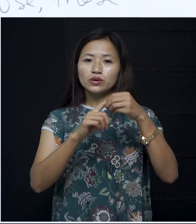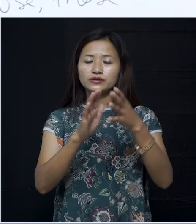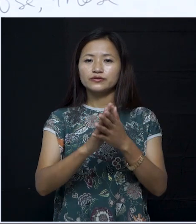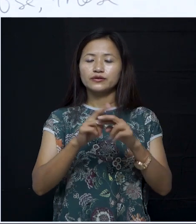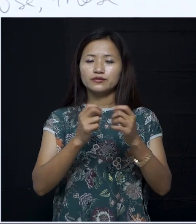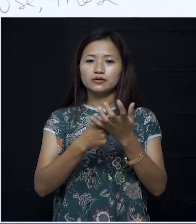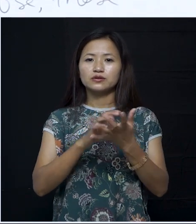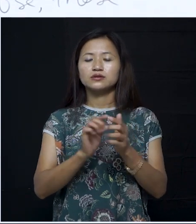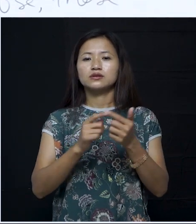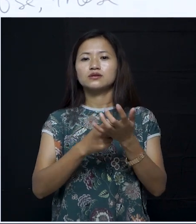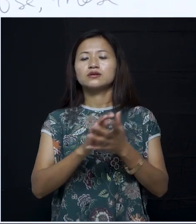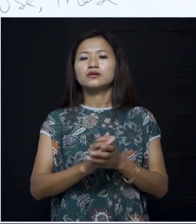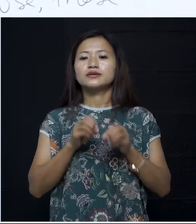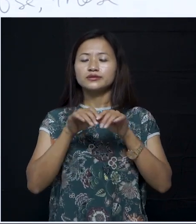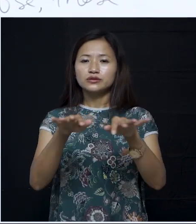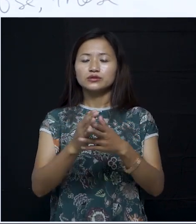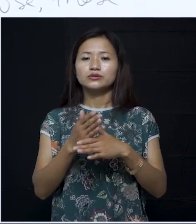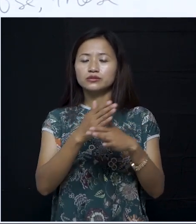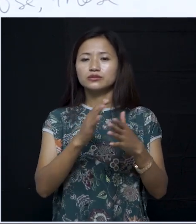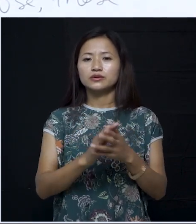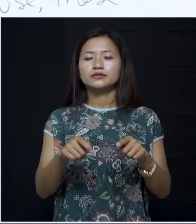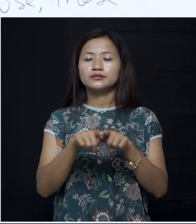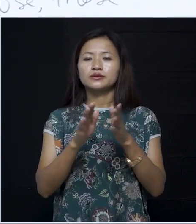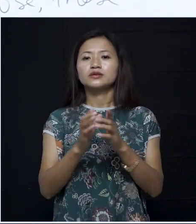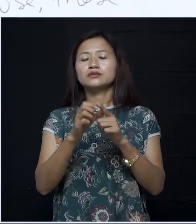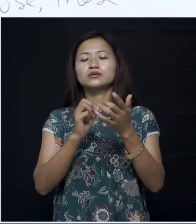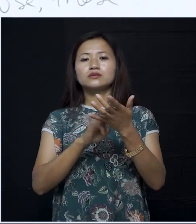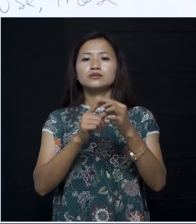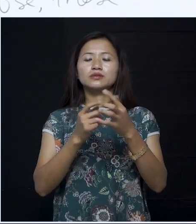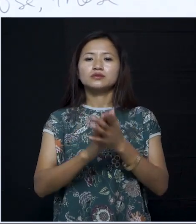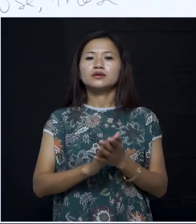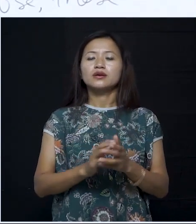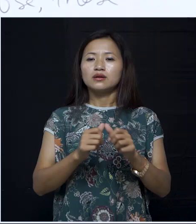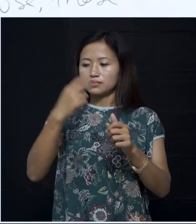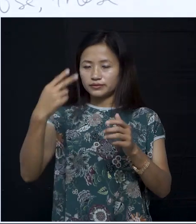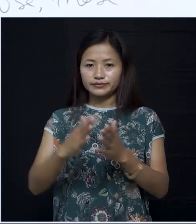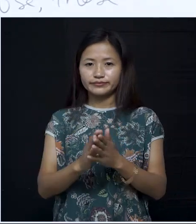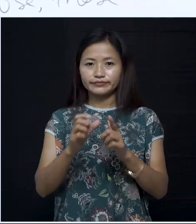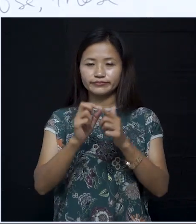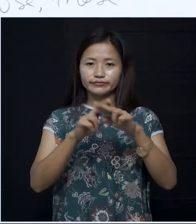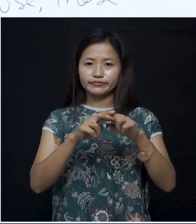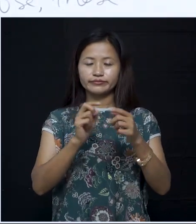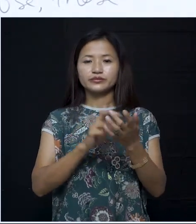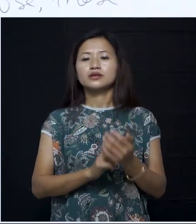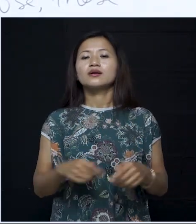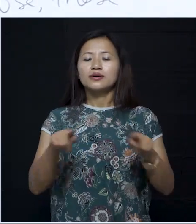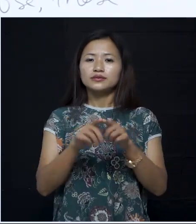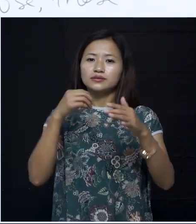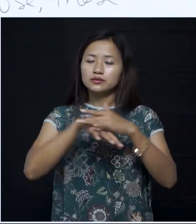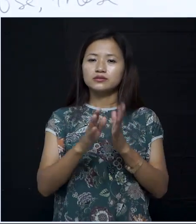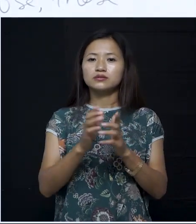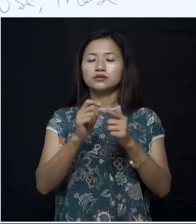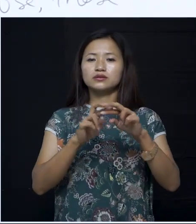quantifiers, distributives, and demonstrative. Articles can be divided into definite article, THE, and indefinite,